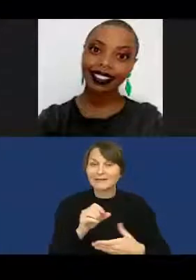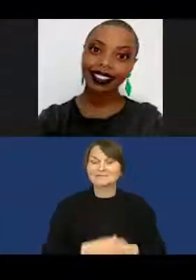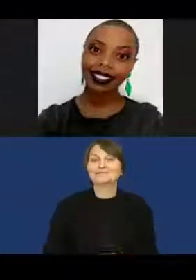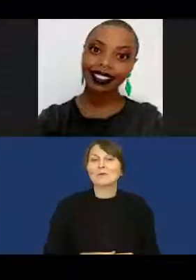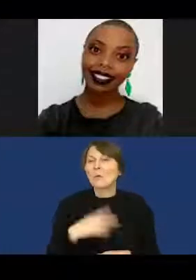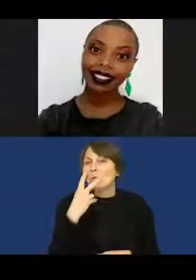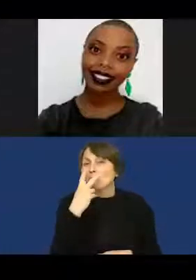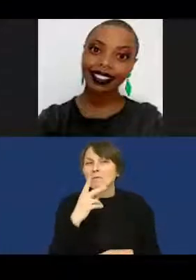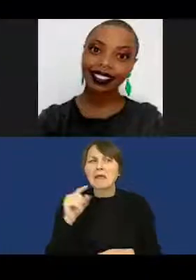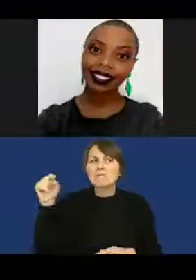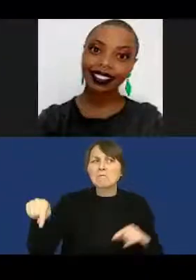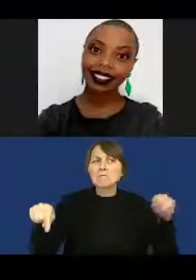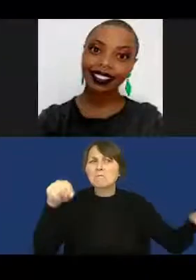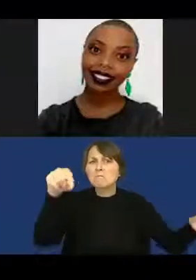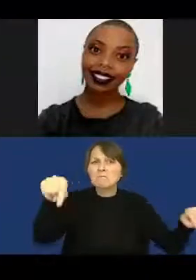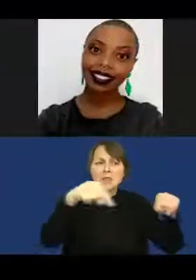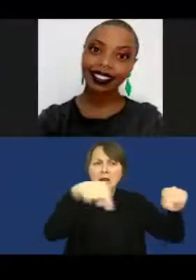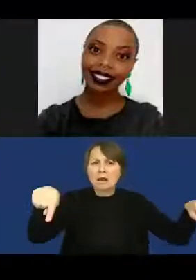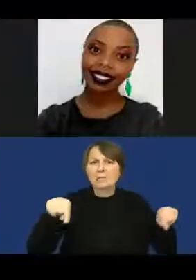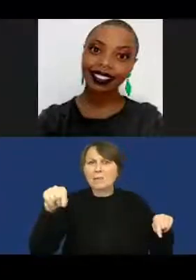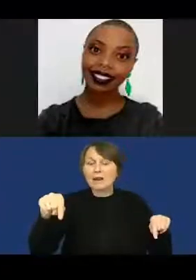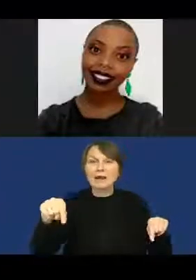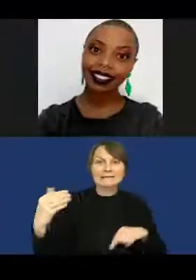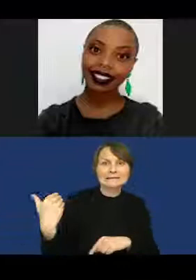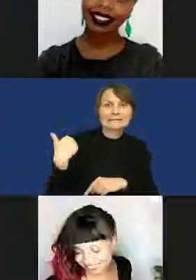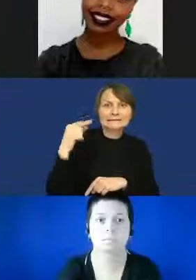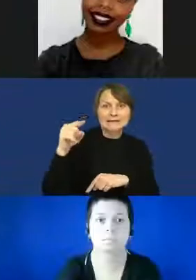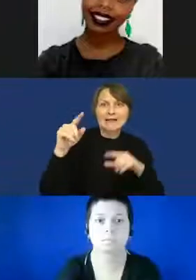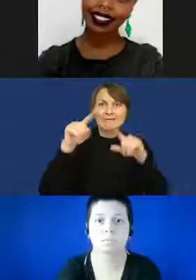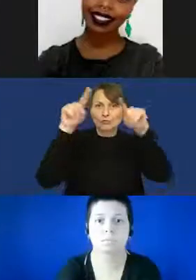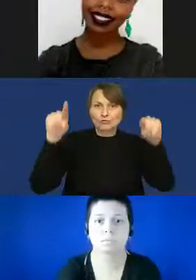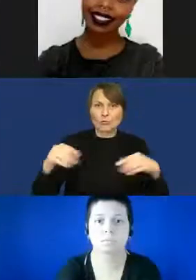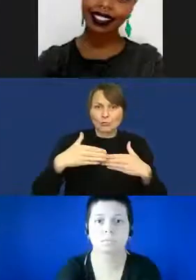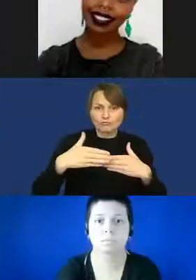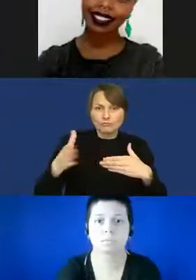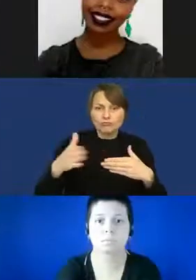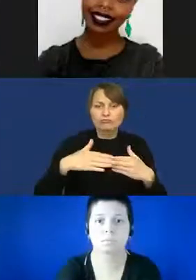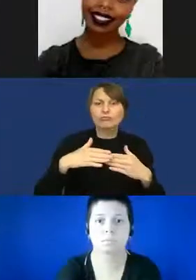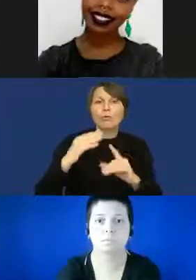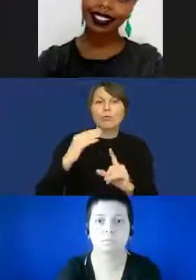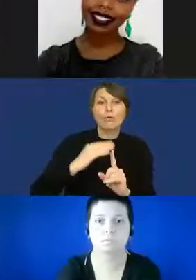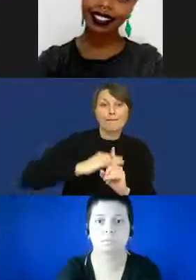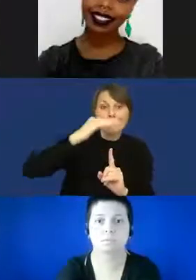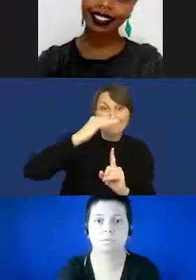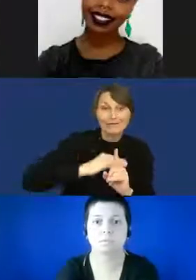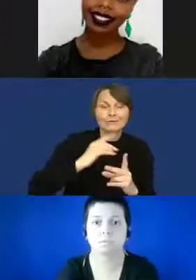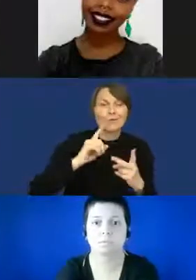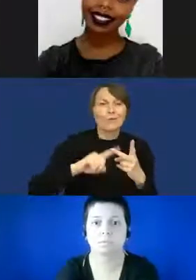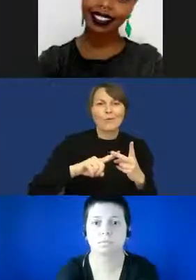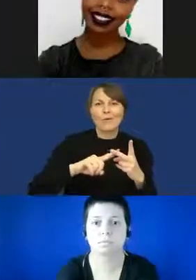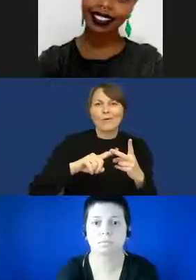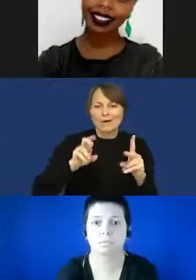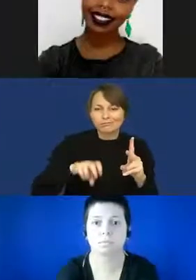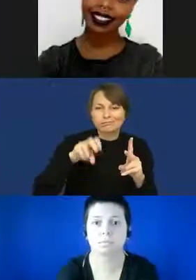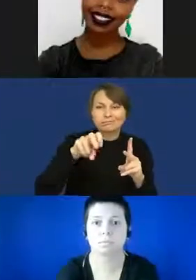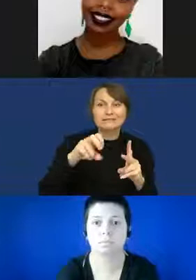landmarks in the environment, the doorway, the lift, the staircase, and so on and so